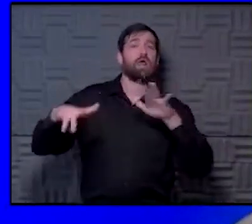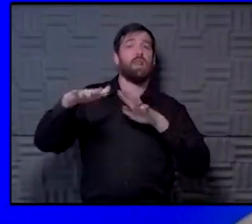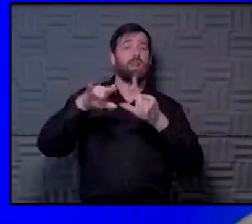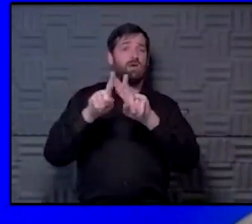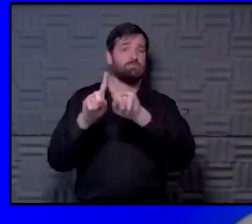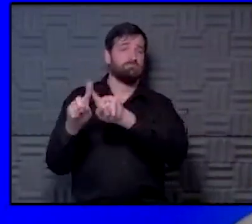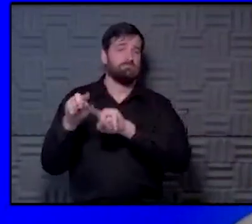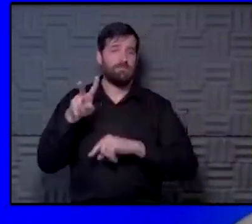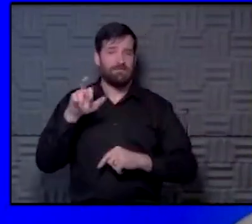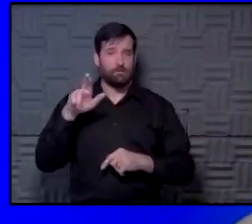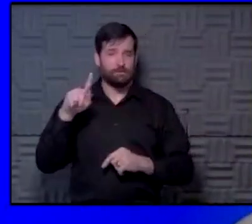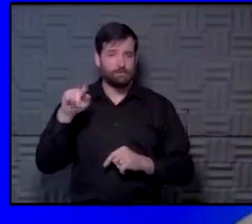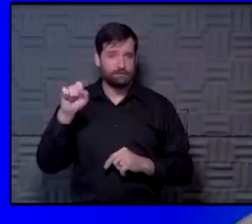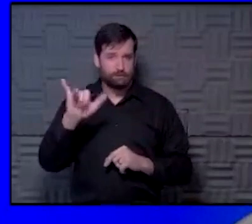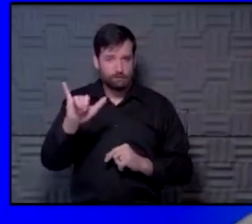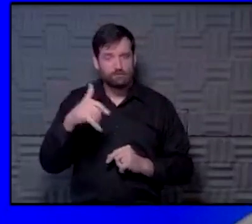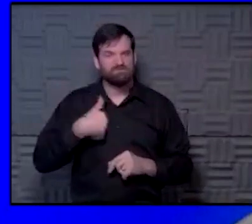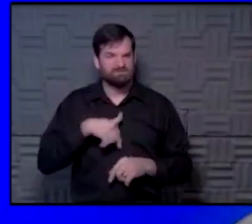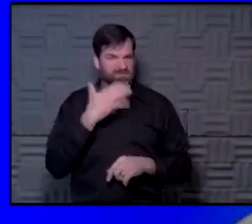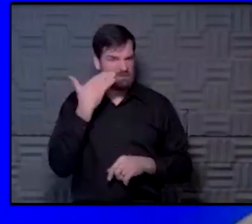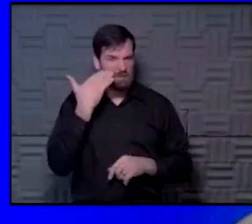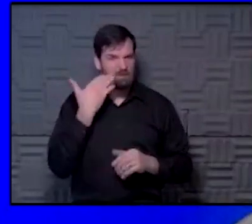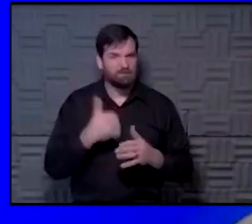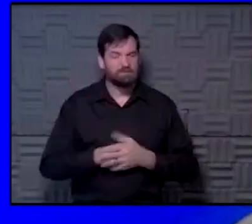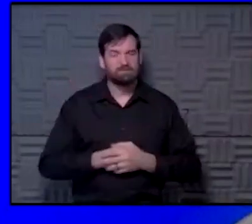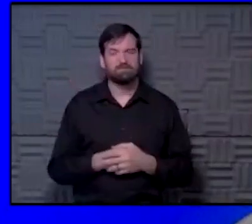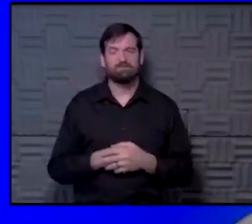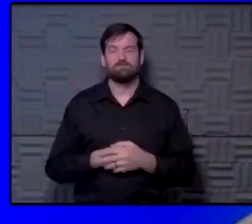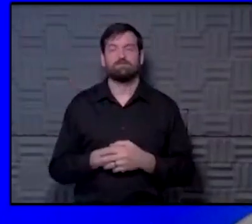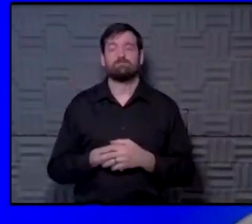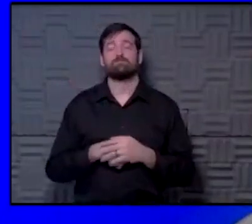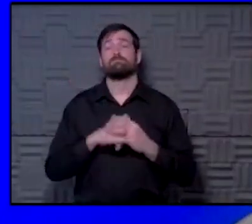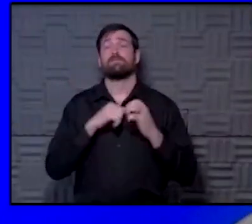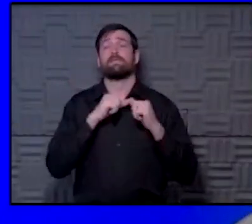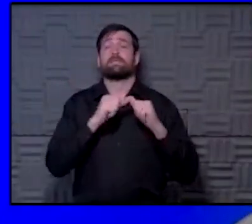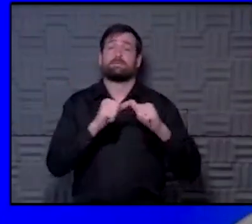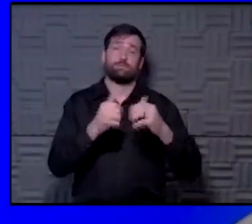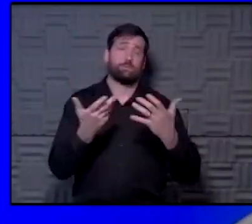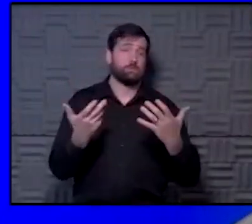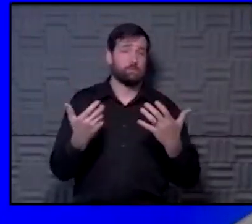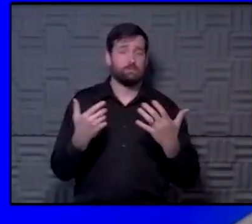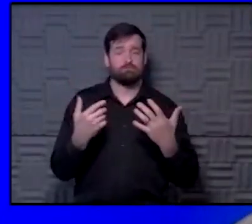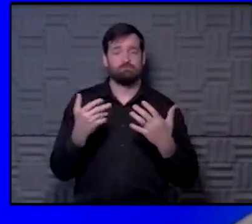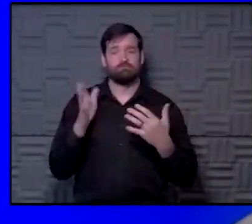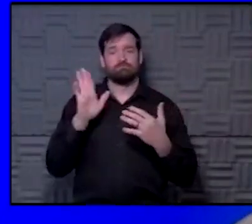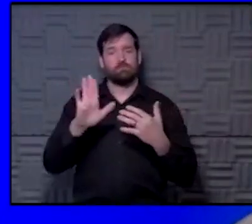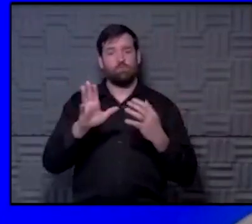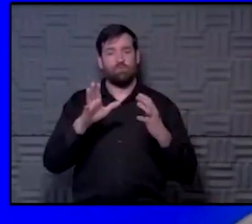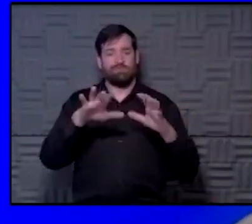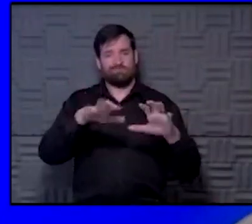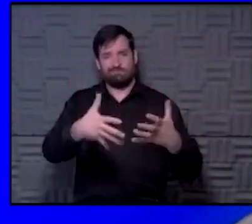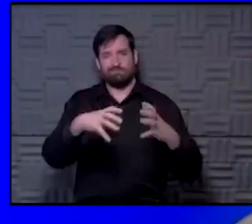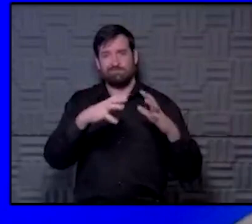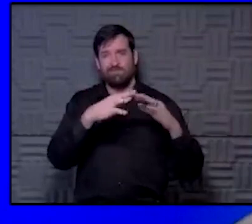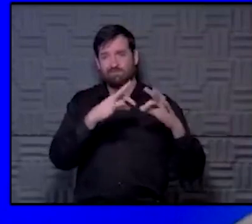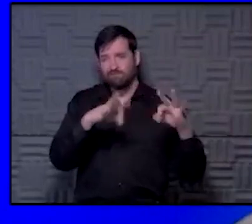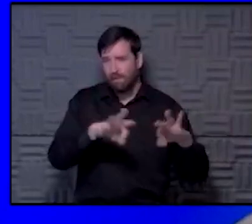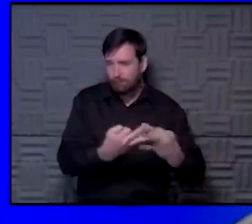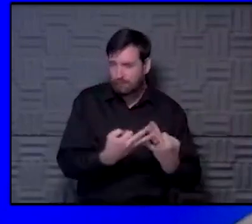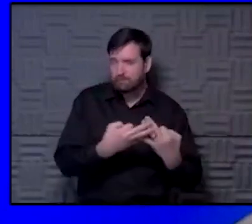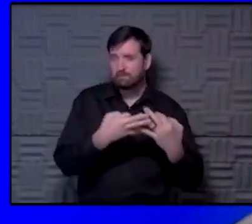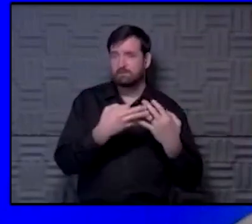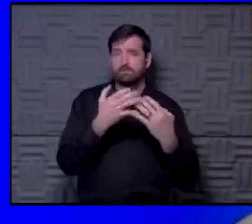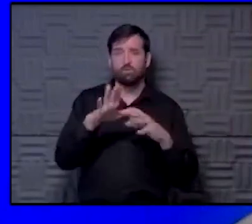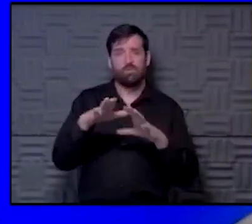variants that we know about. So continue to do that. Keep your individual family safe. Keep your bubble